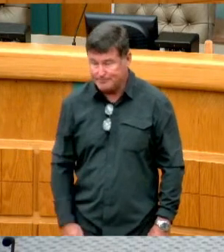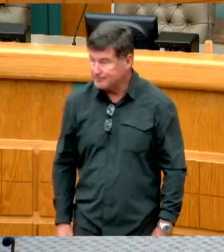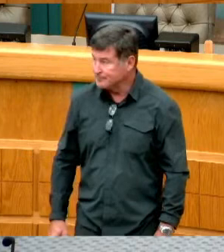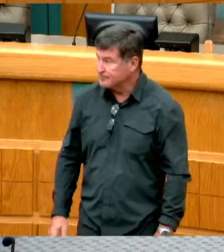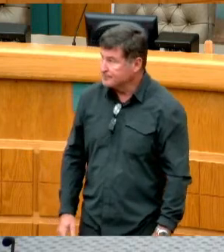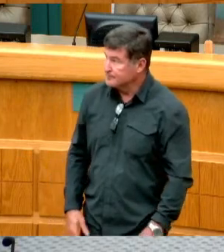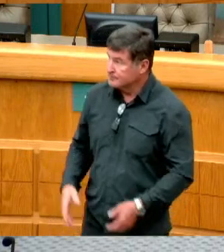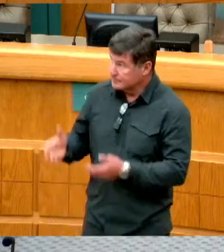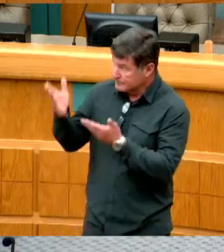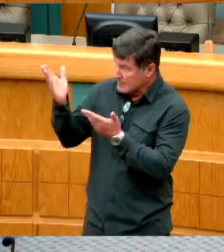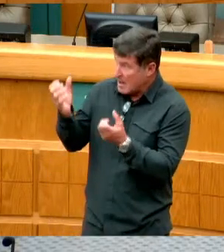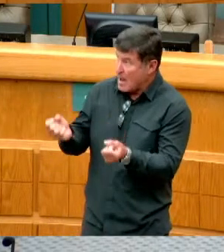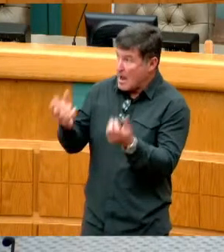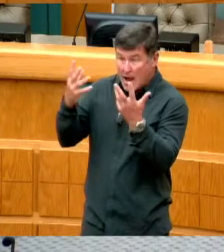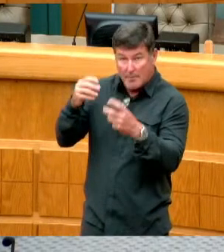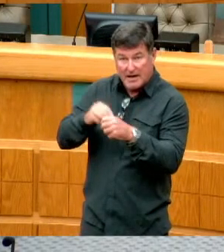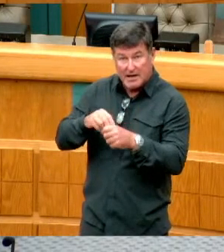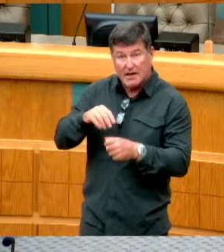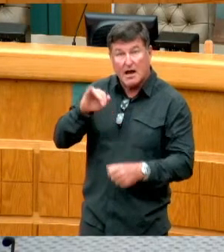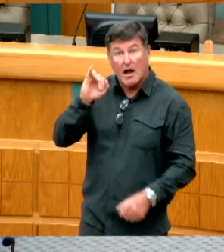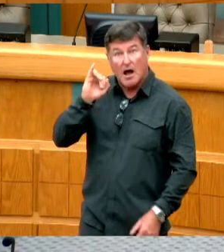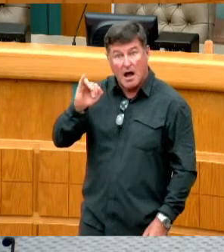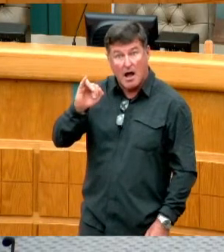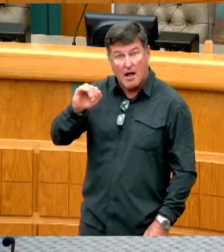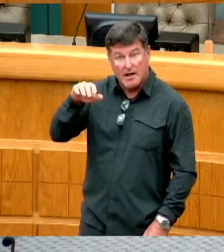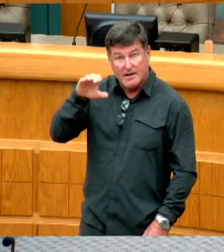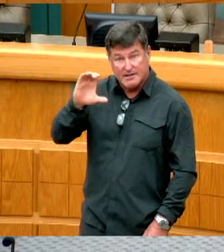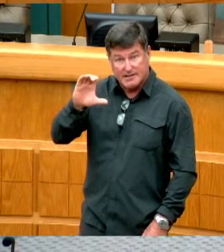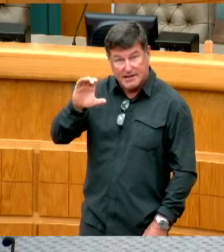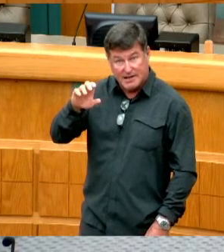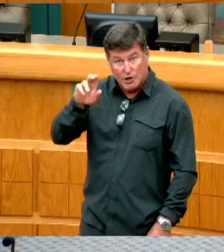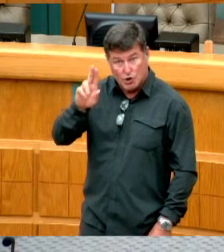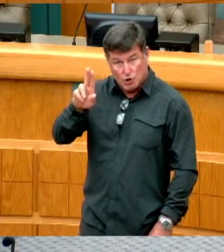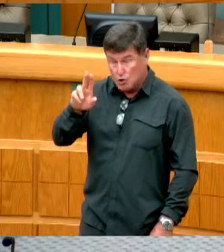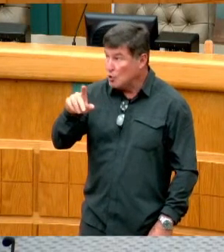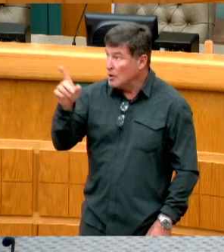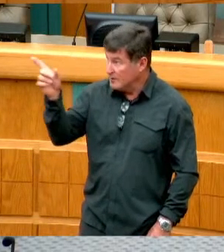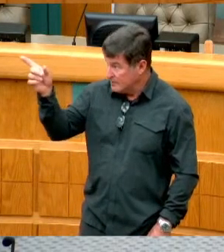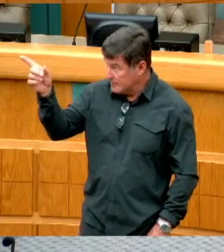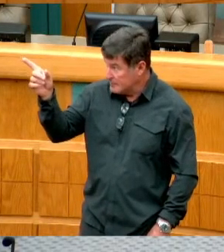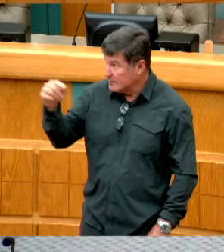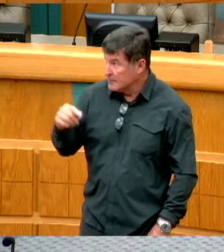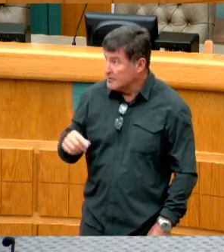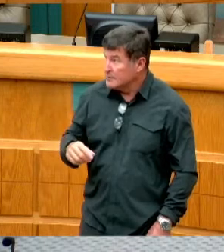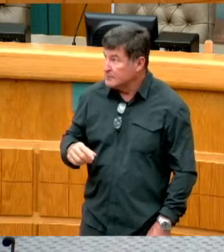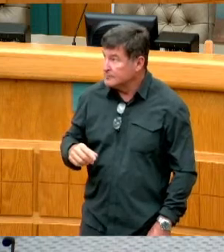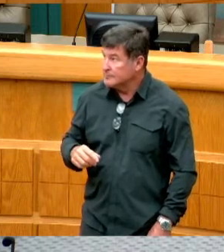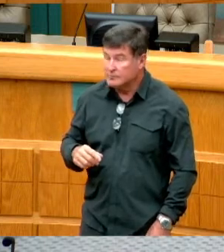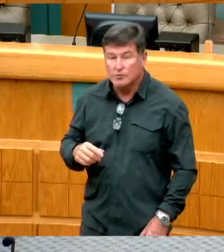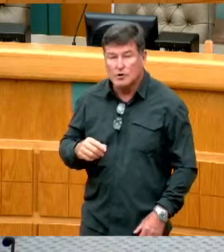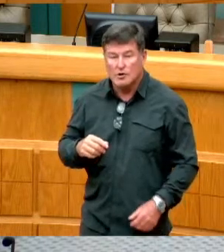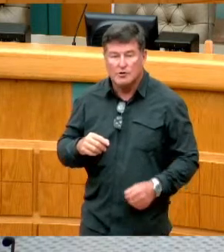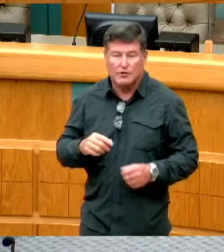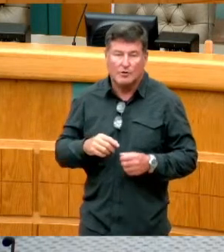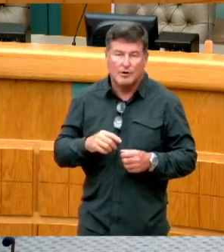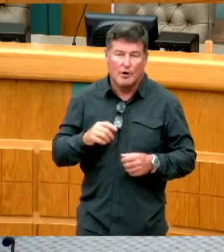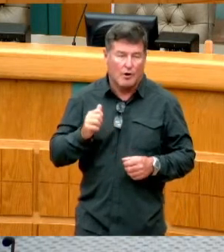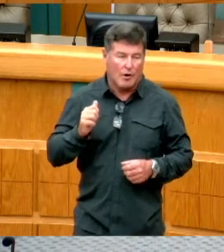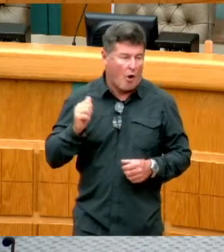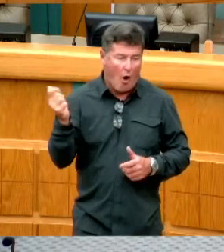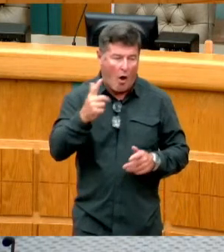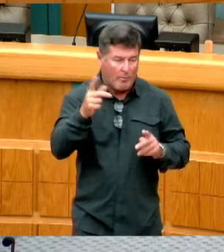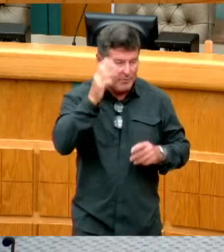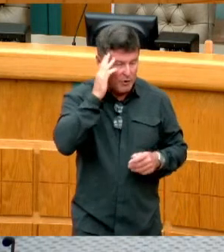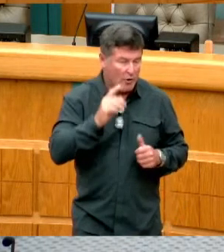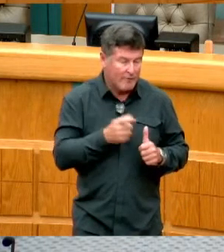These are the ICU patients. You can also see a slight decline, you know, here. But we all know that first you get the disease, and then